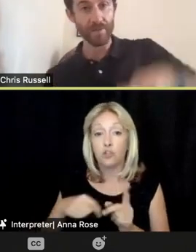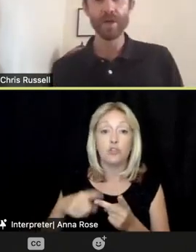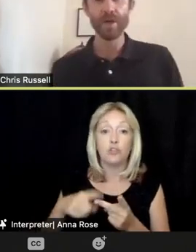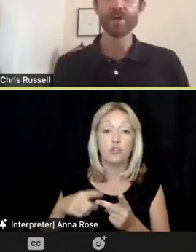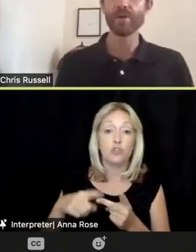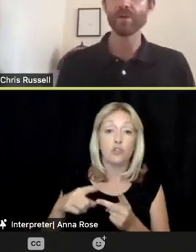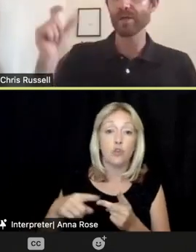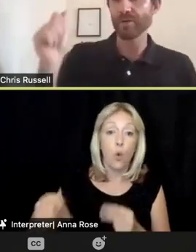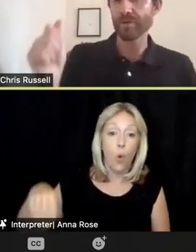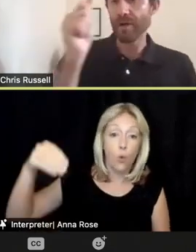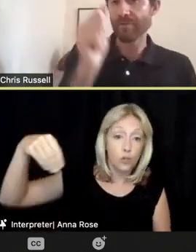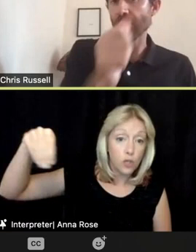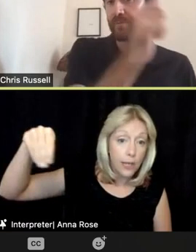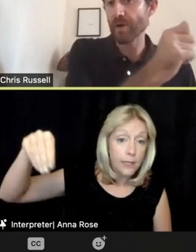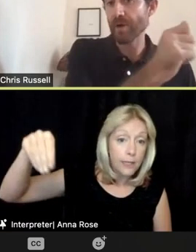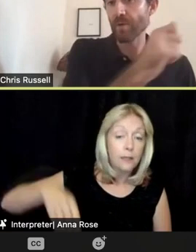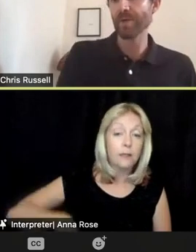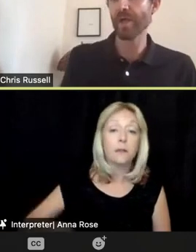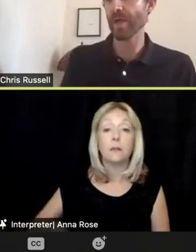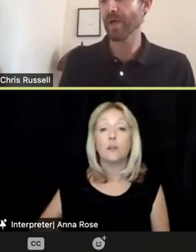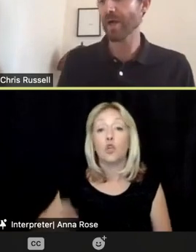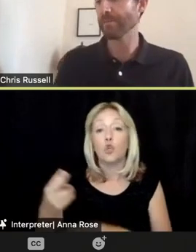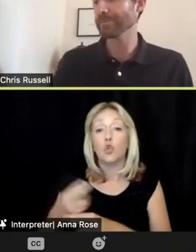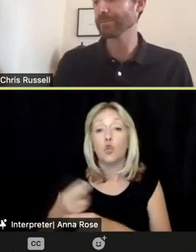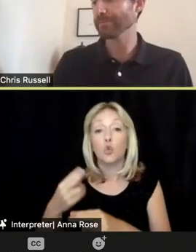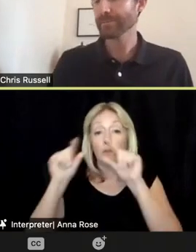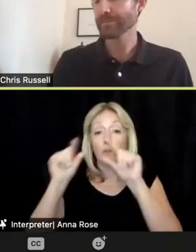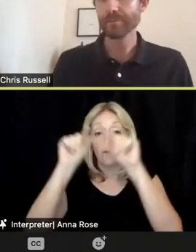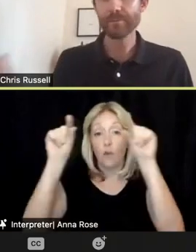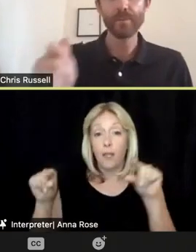shake the symbol? Do they need you to hover over it with a,